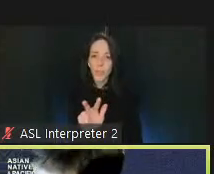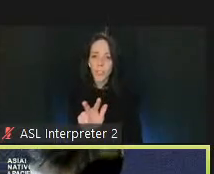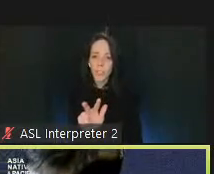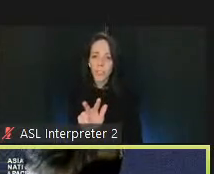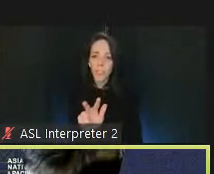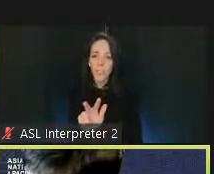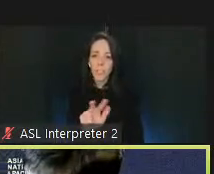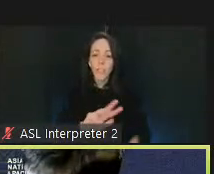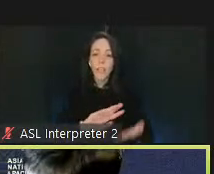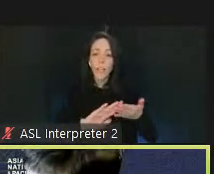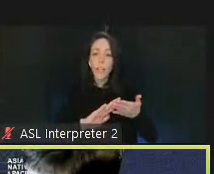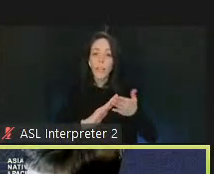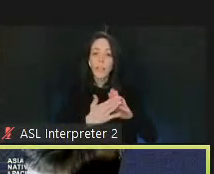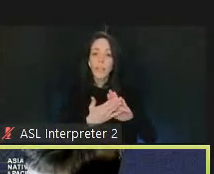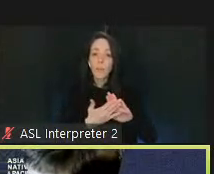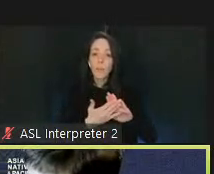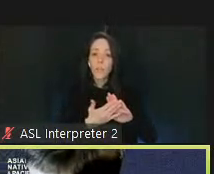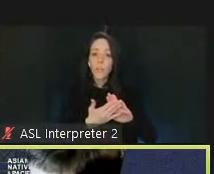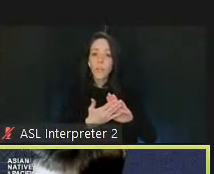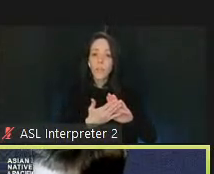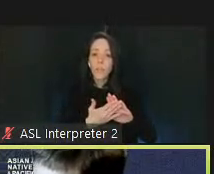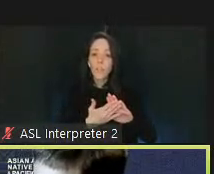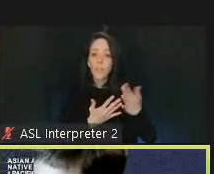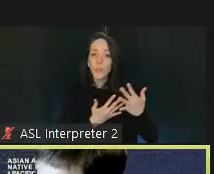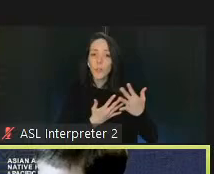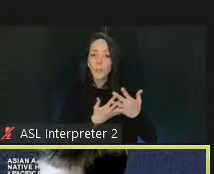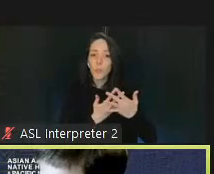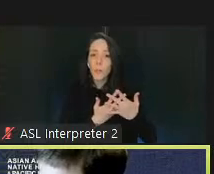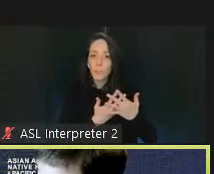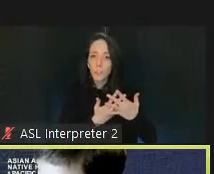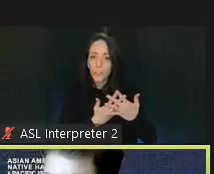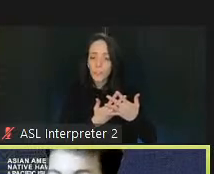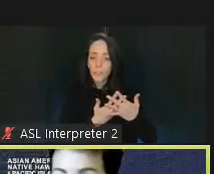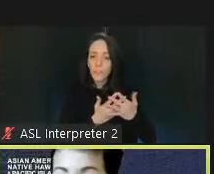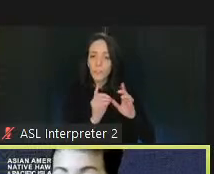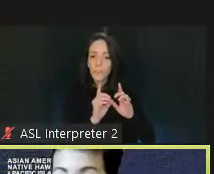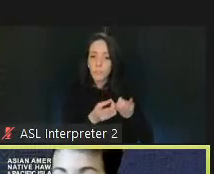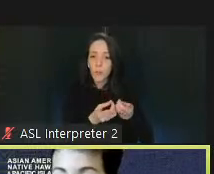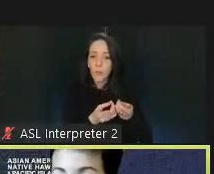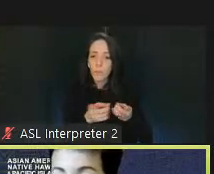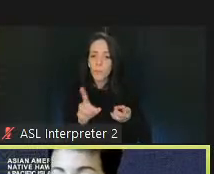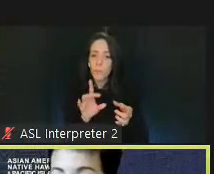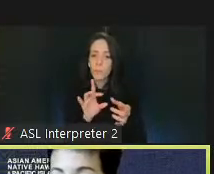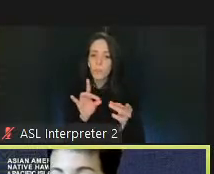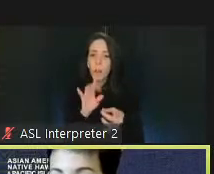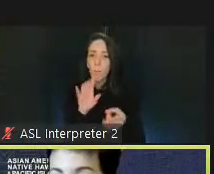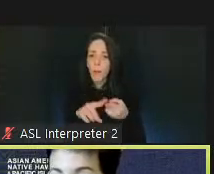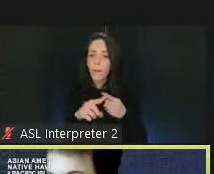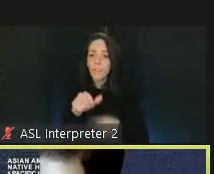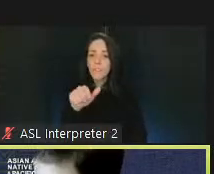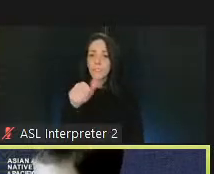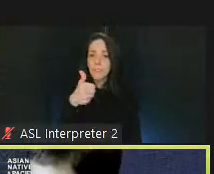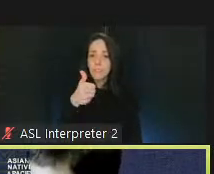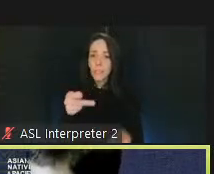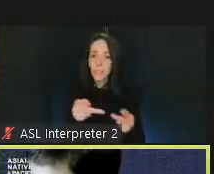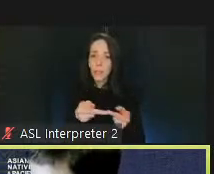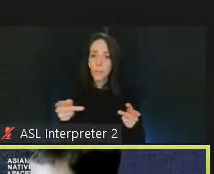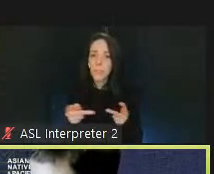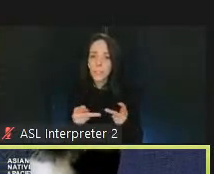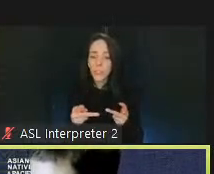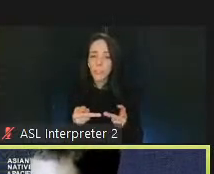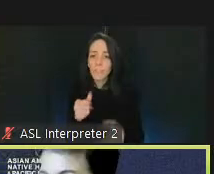community corrections, where you talk about 10 positions that will not be